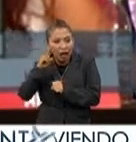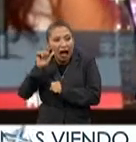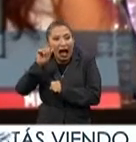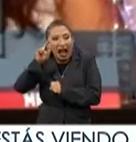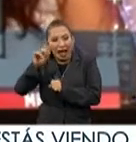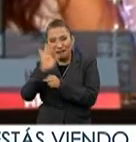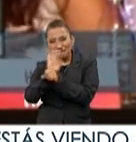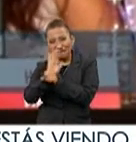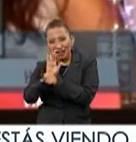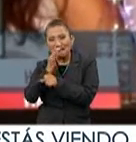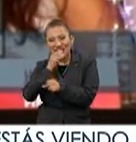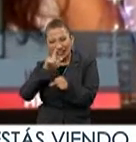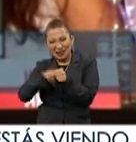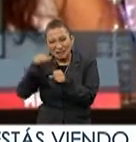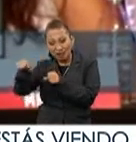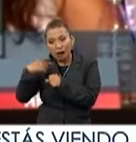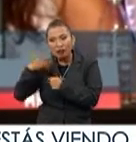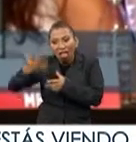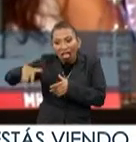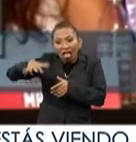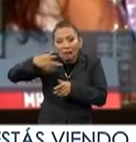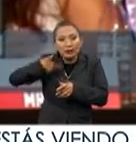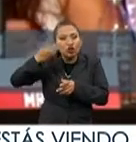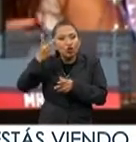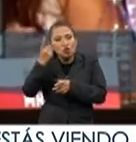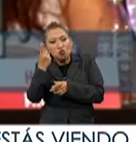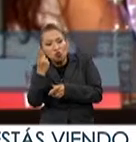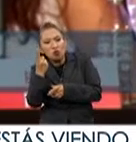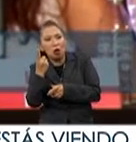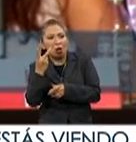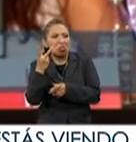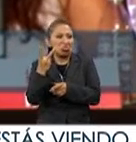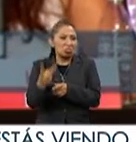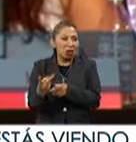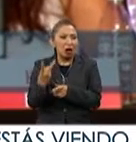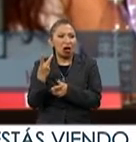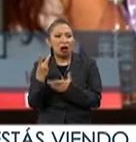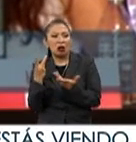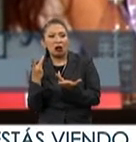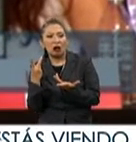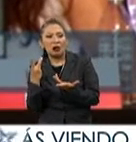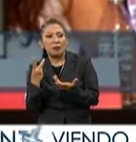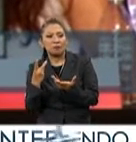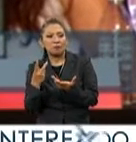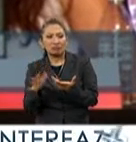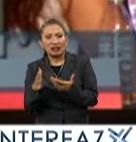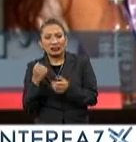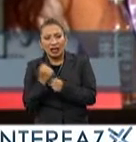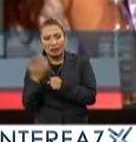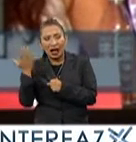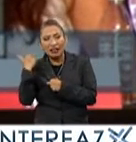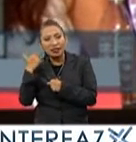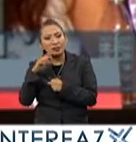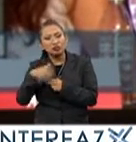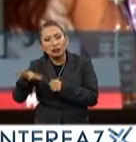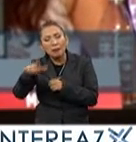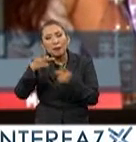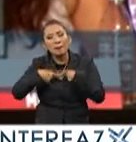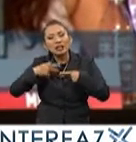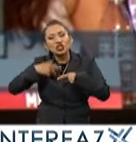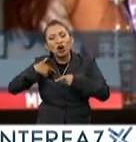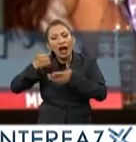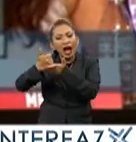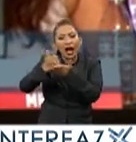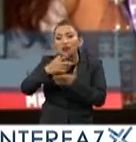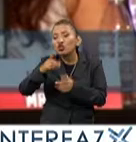that 15 years ago, we used to organize, the festival still exists, an Arab Film Festival, and we would struggle